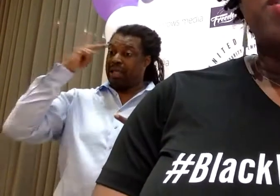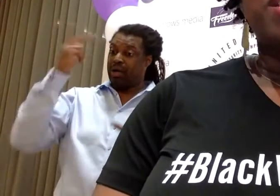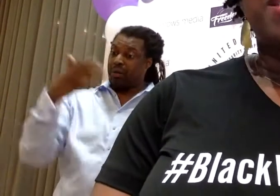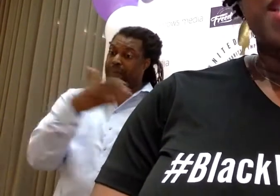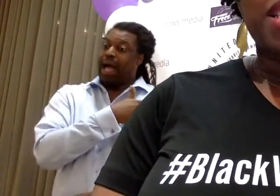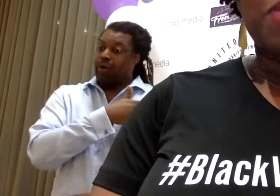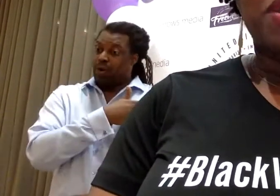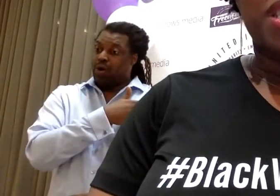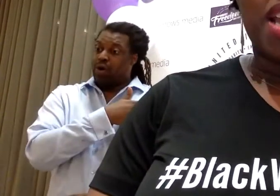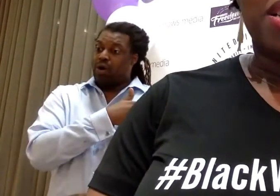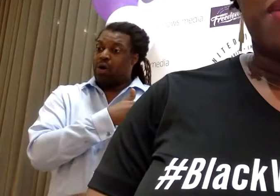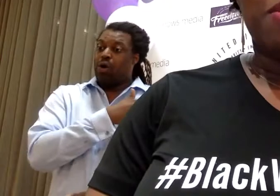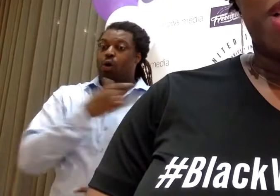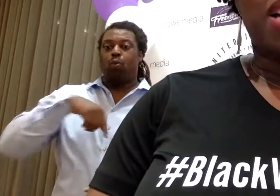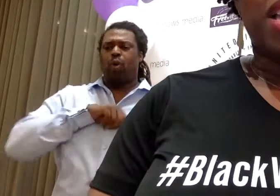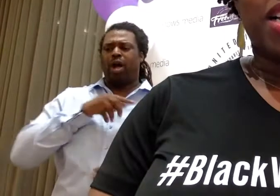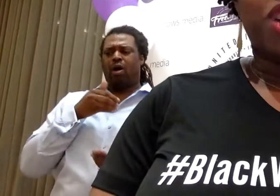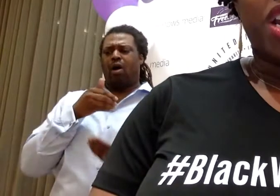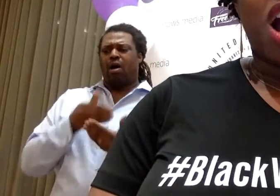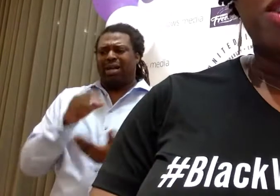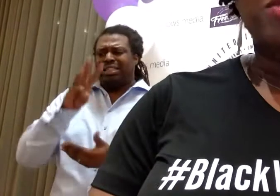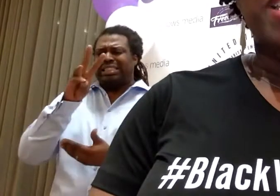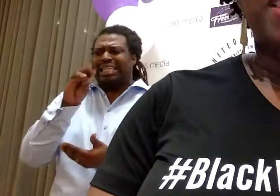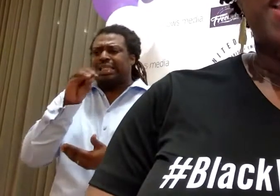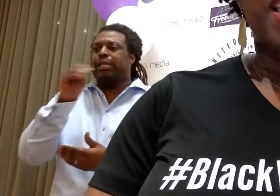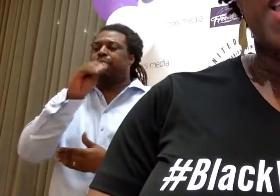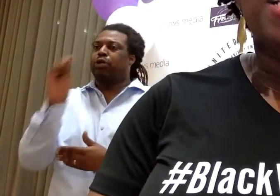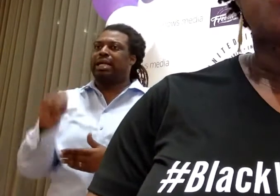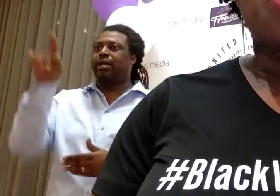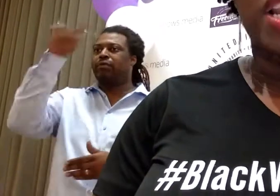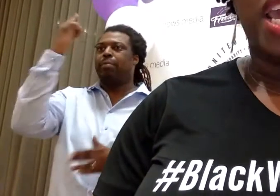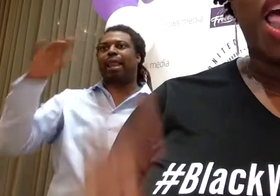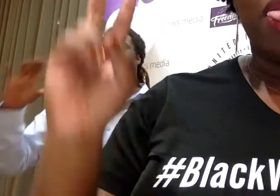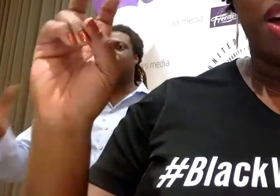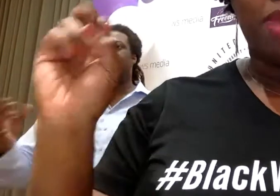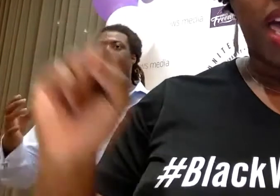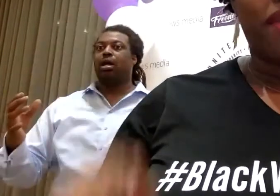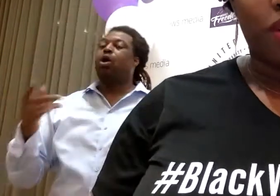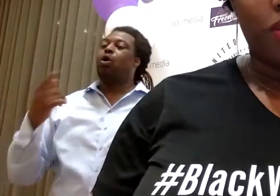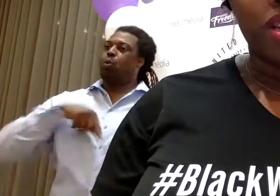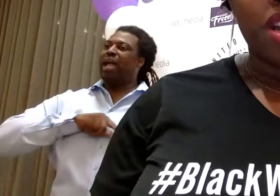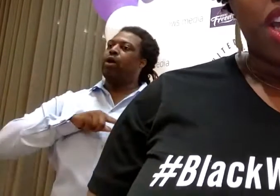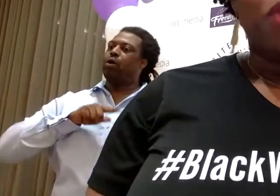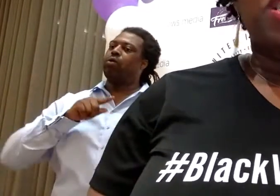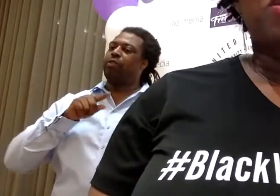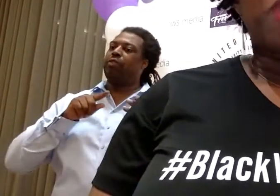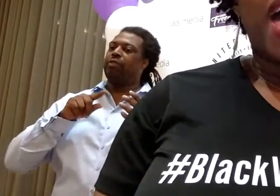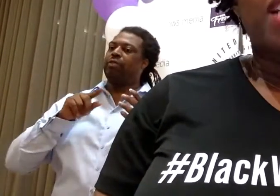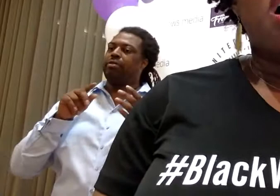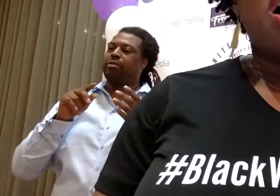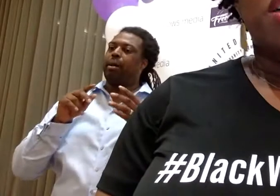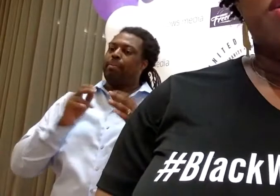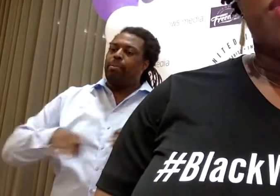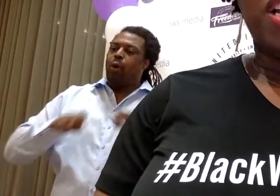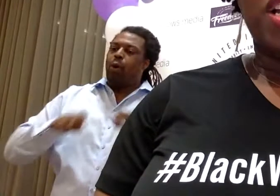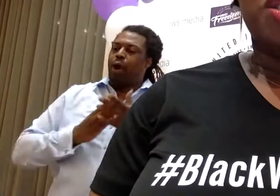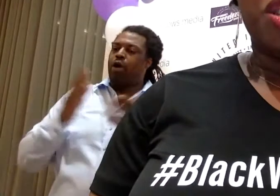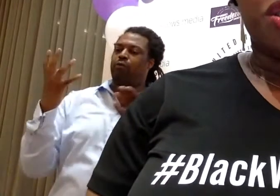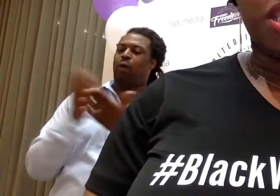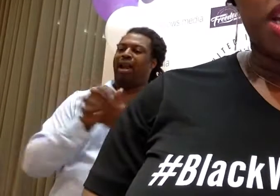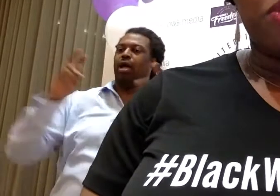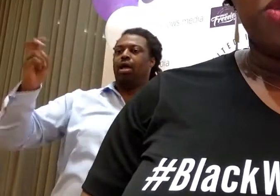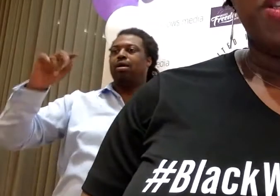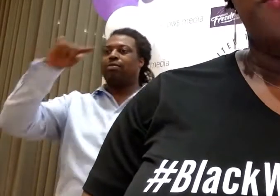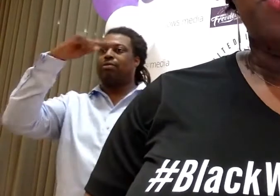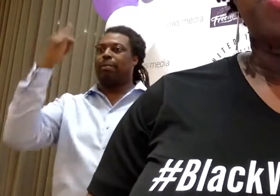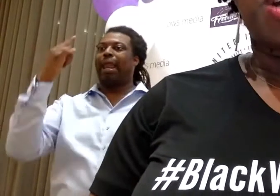We are nearly 60% of the Black electorate, arguably the key to winning the Black vote. We surpass all other race and